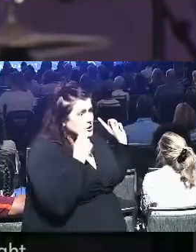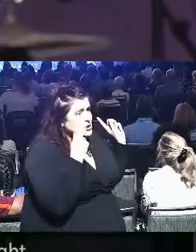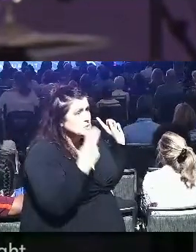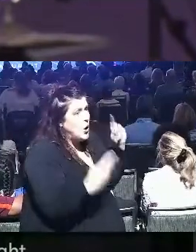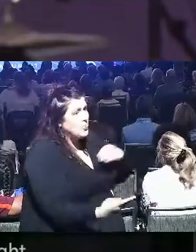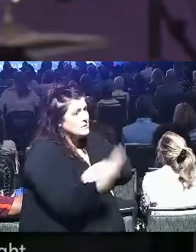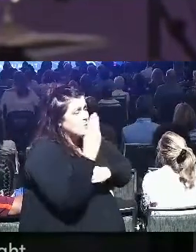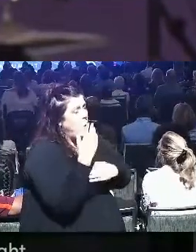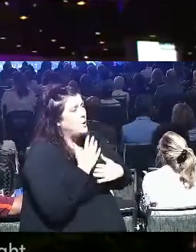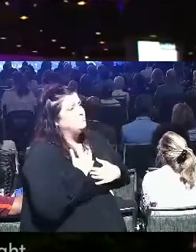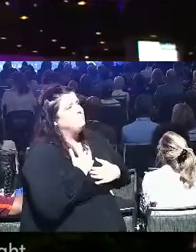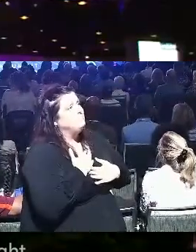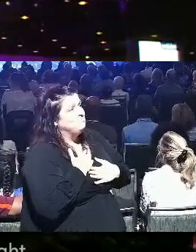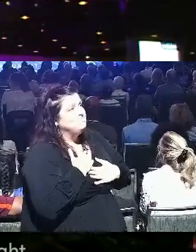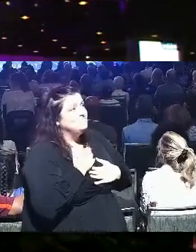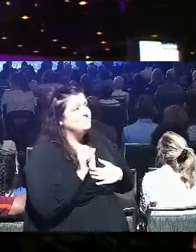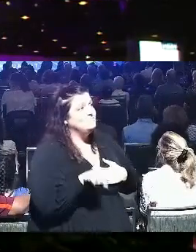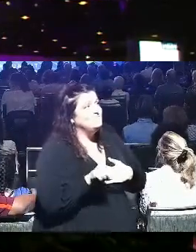morning.